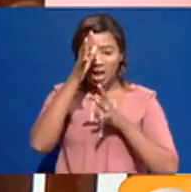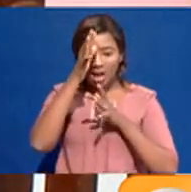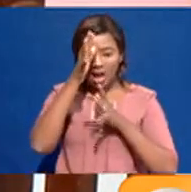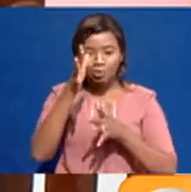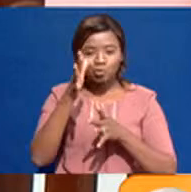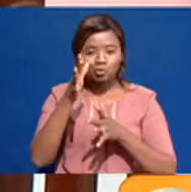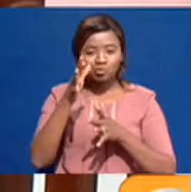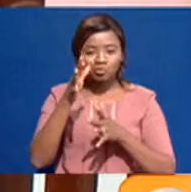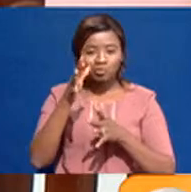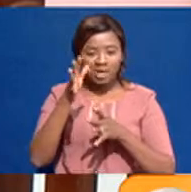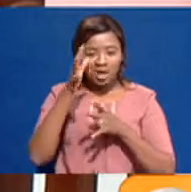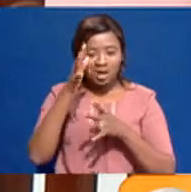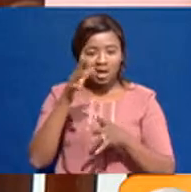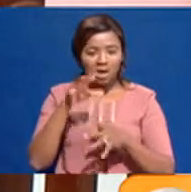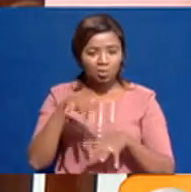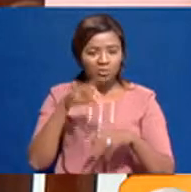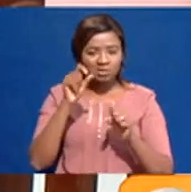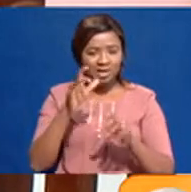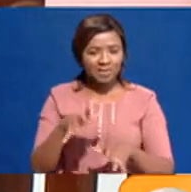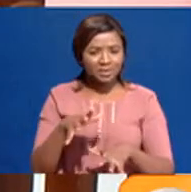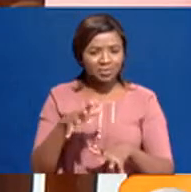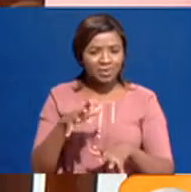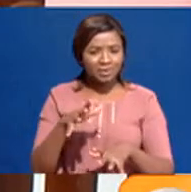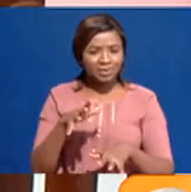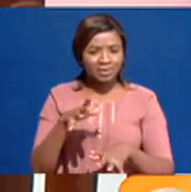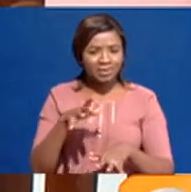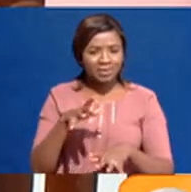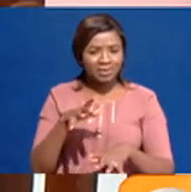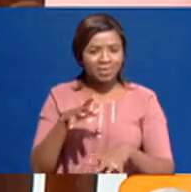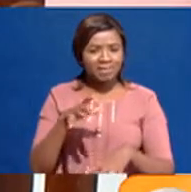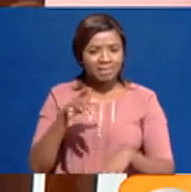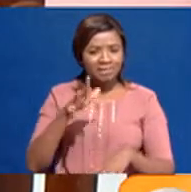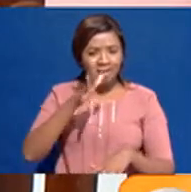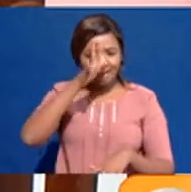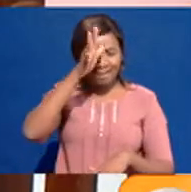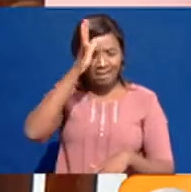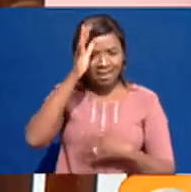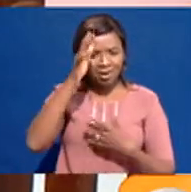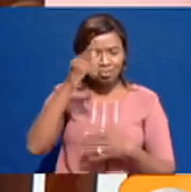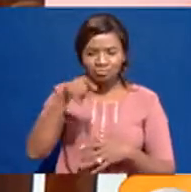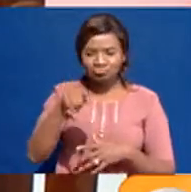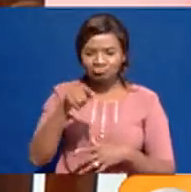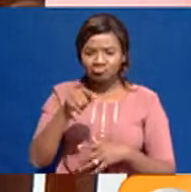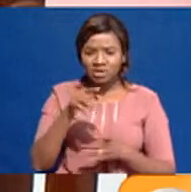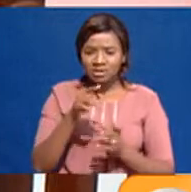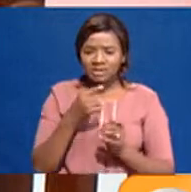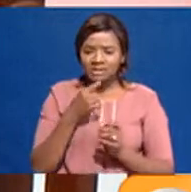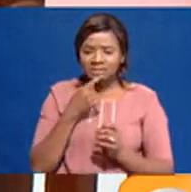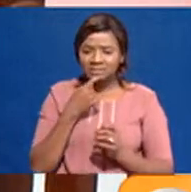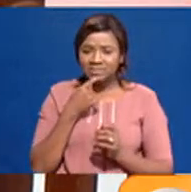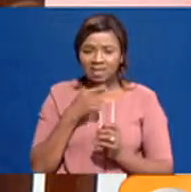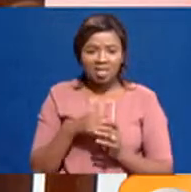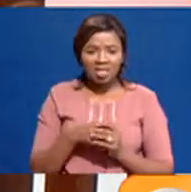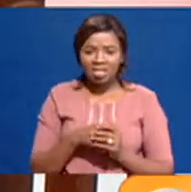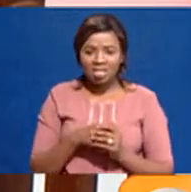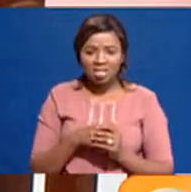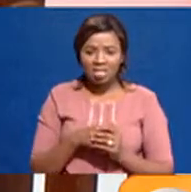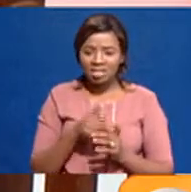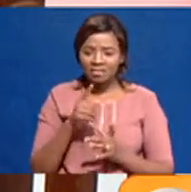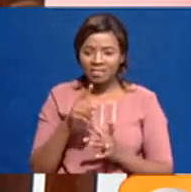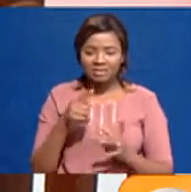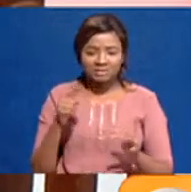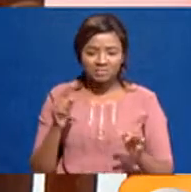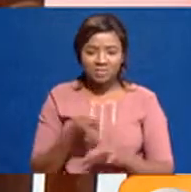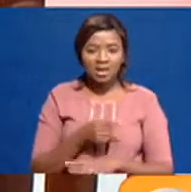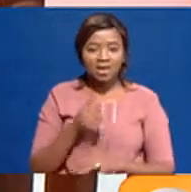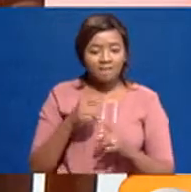was not a right election. That's KANU now. And it was being done by government officers on behalf